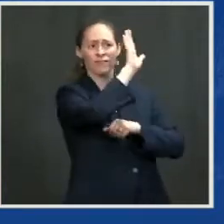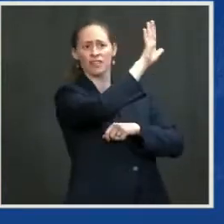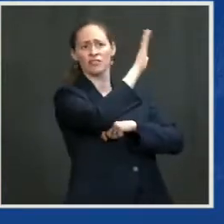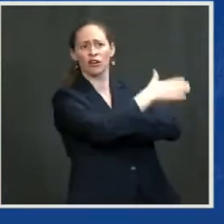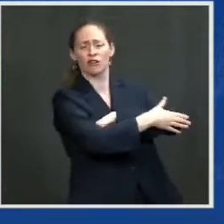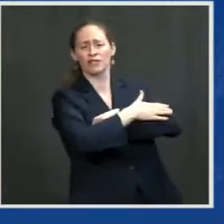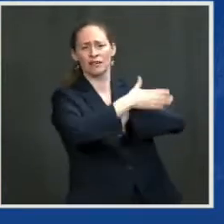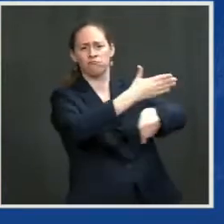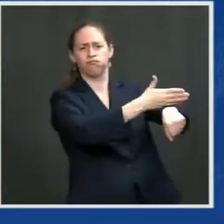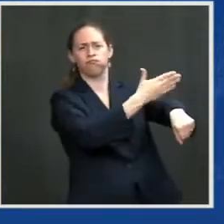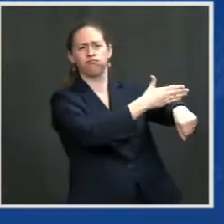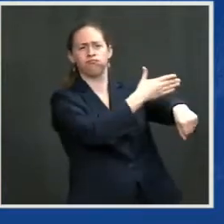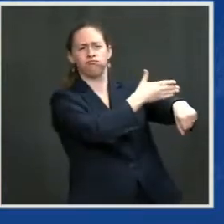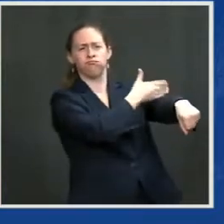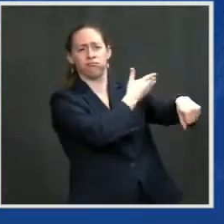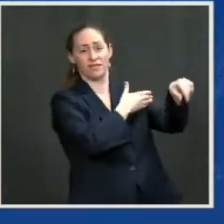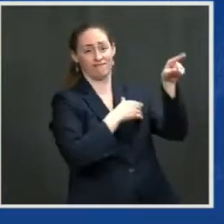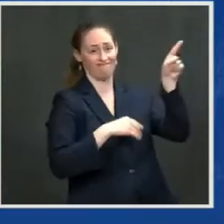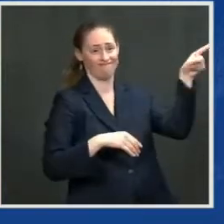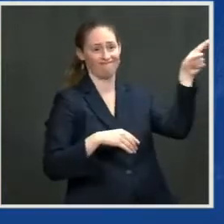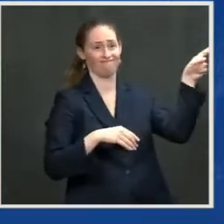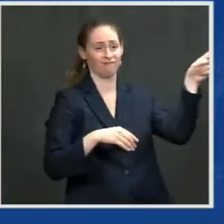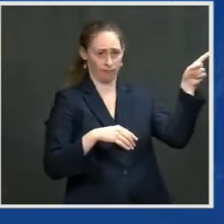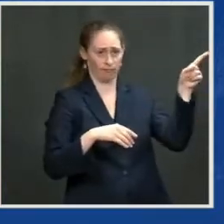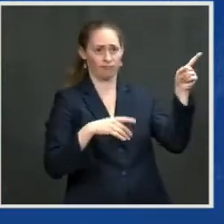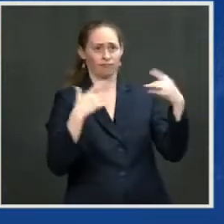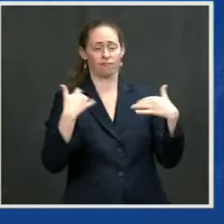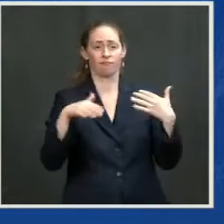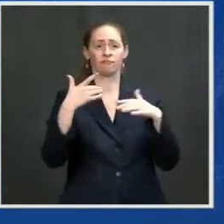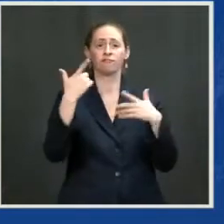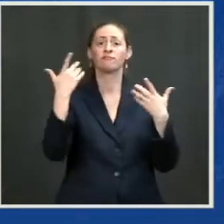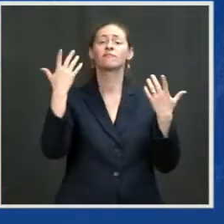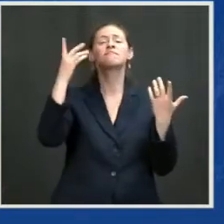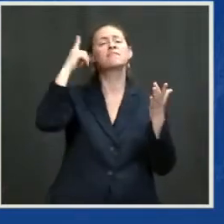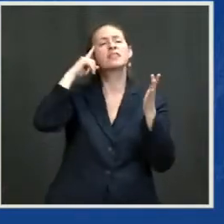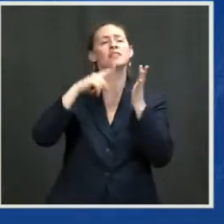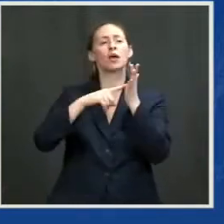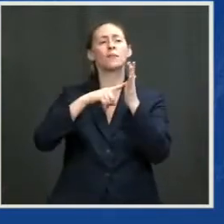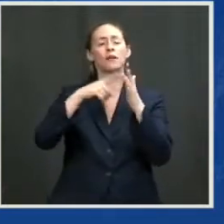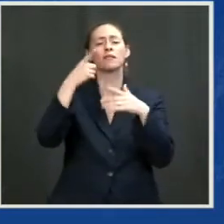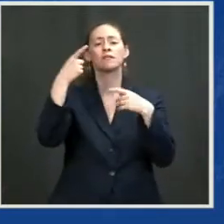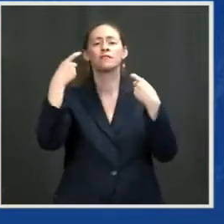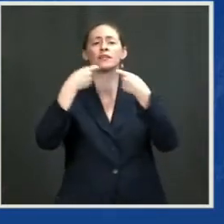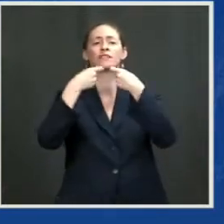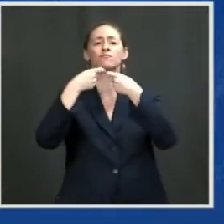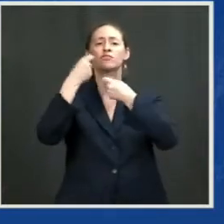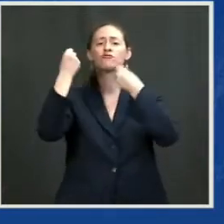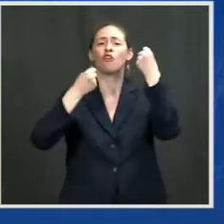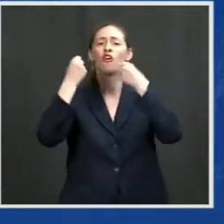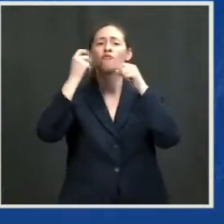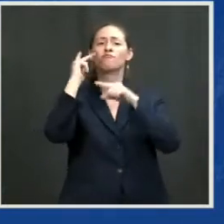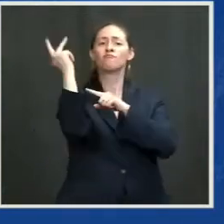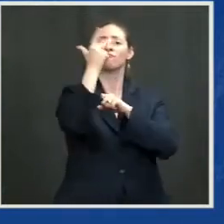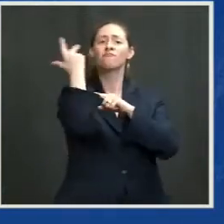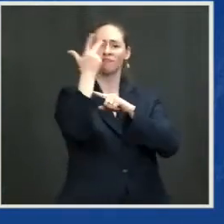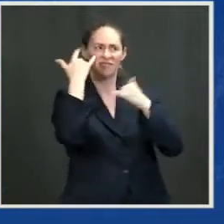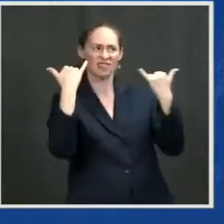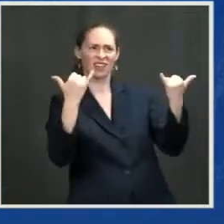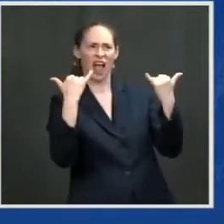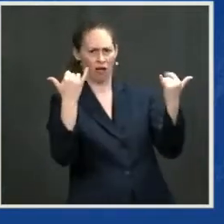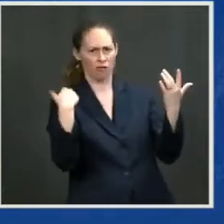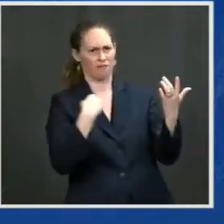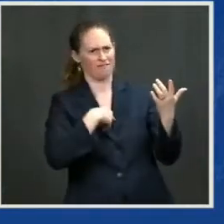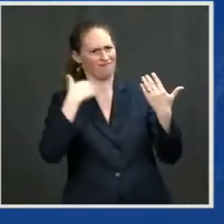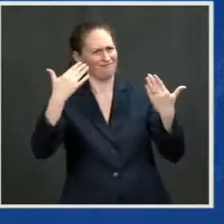market in the world. They're going to own a whole range. We got to compete. We got to compete. And it doesn't cost anybody